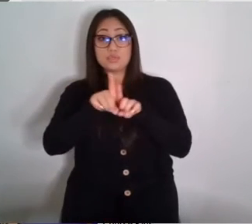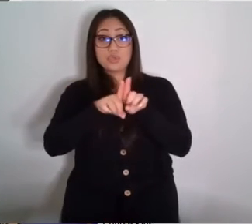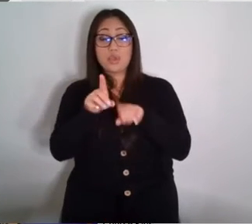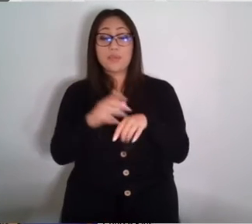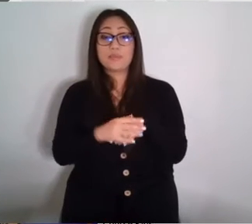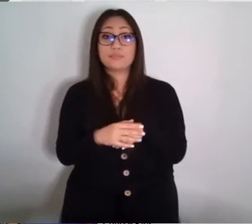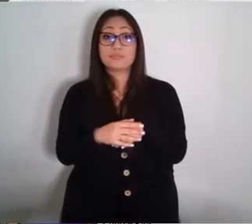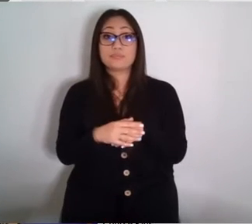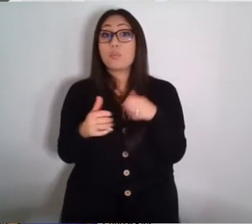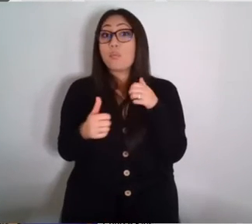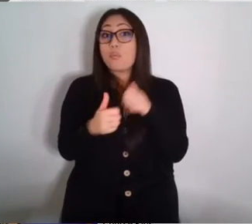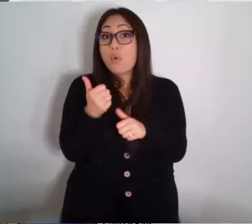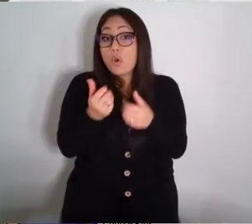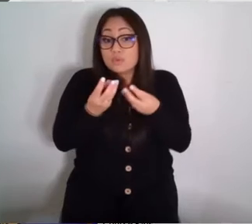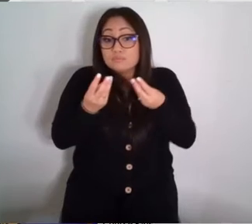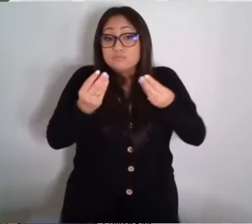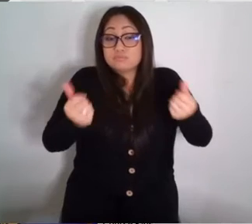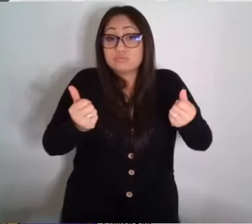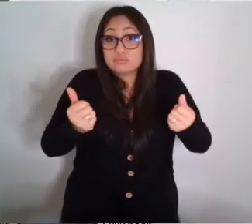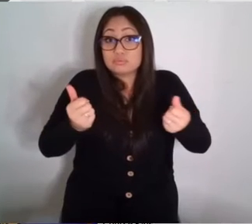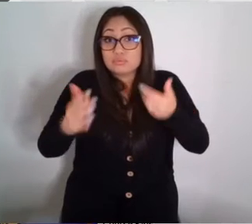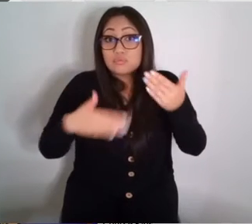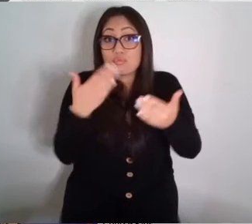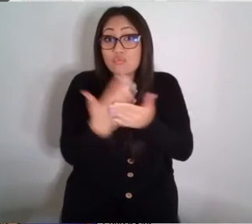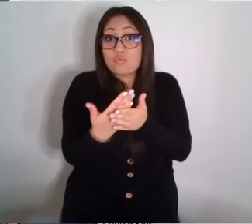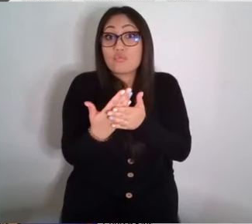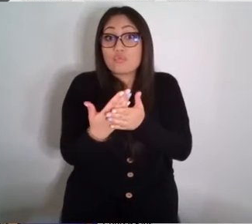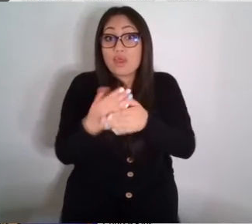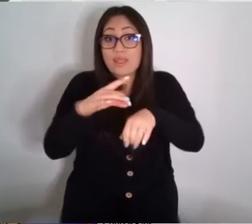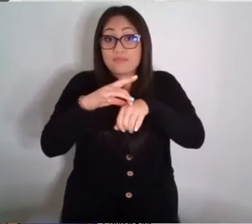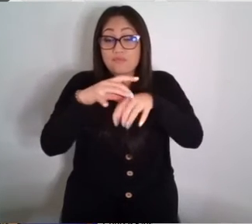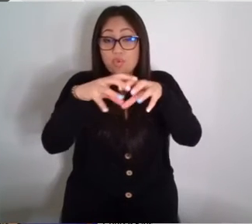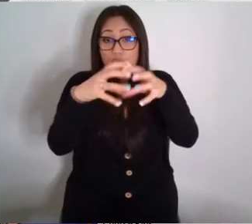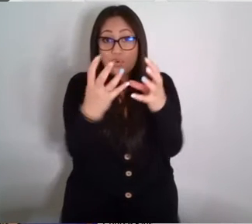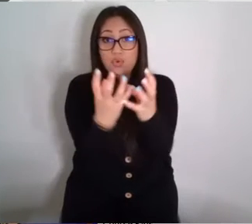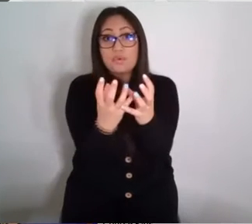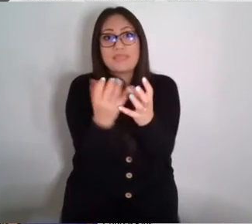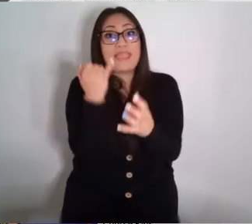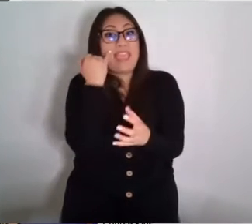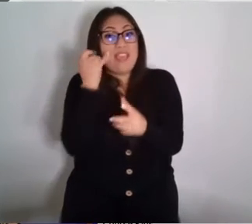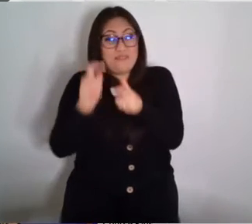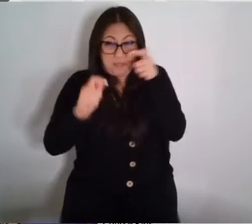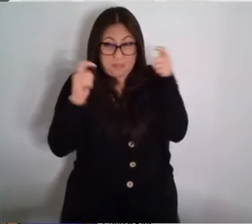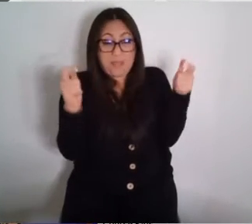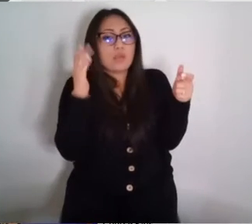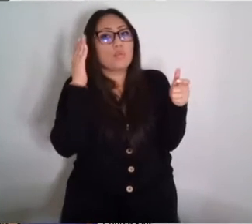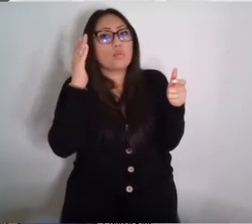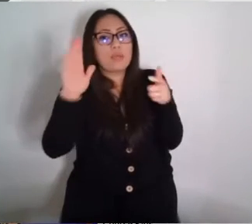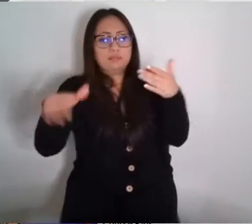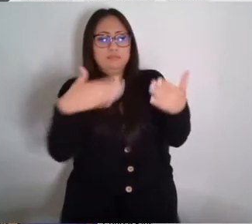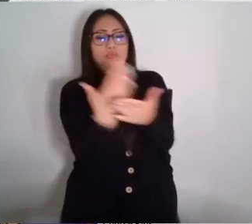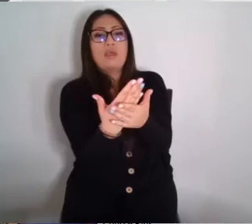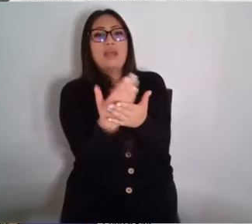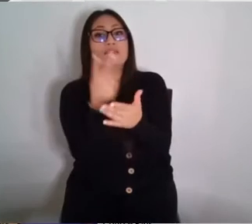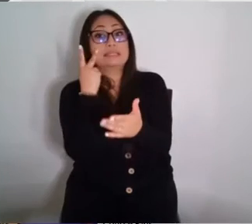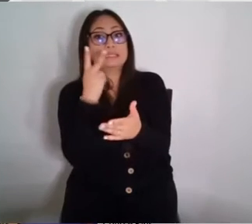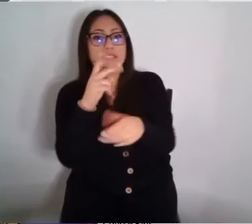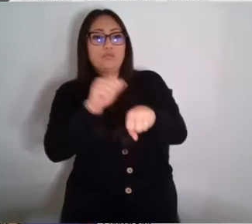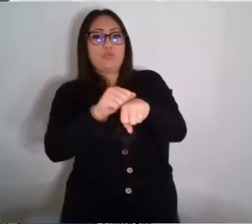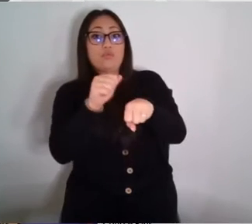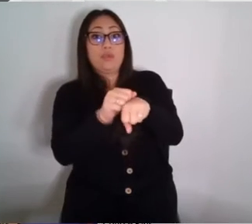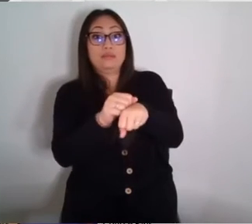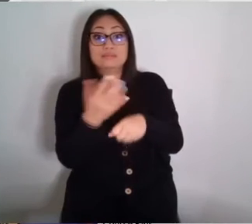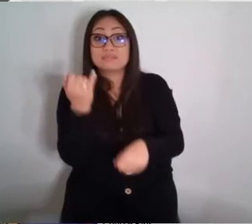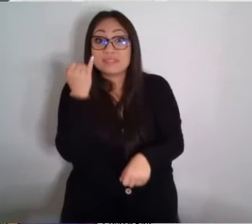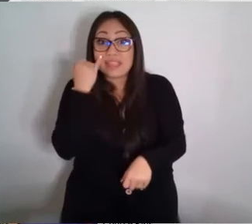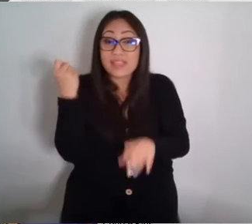of the Earth, but if a hunk of rock is big enough, then some of it might still be left by the time it reaches the ground. What happens if one of these flying space rocks hits our